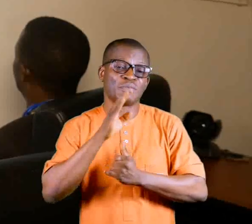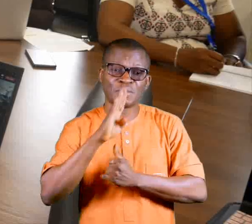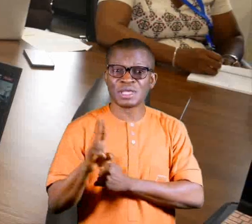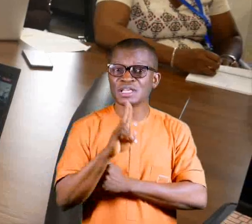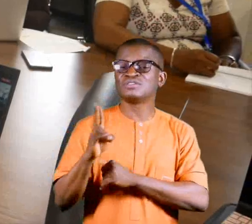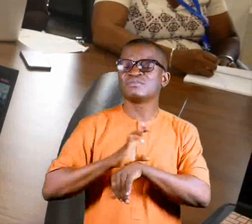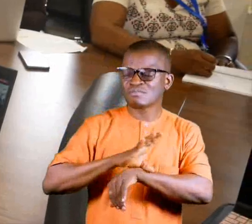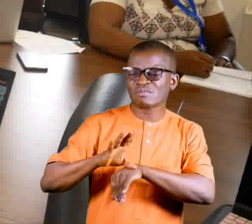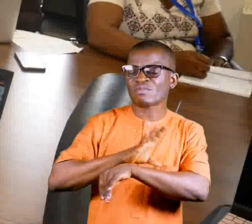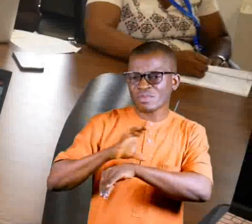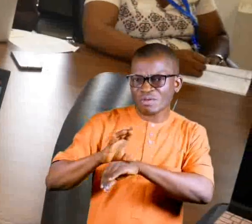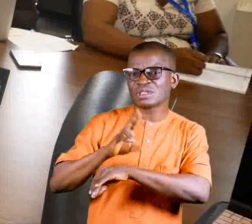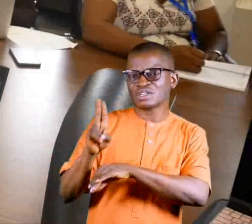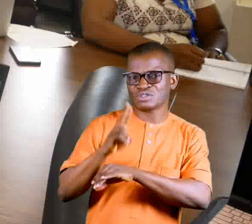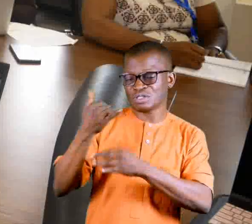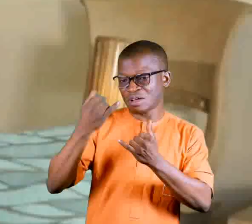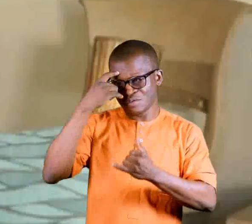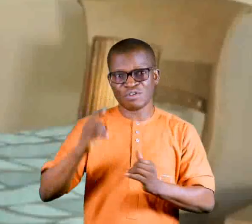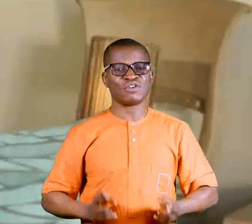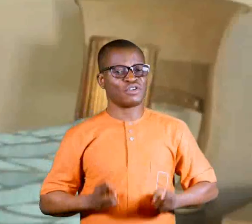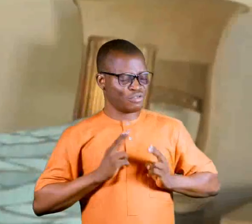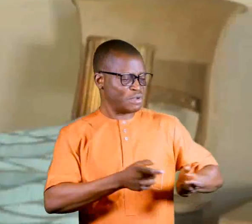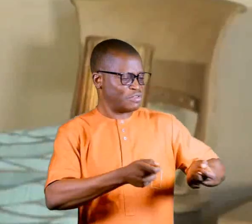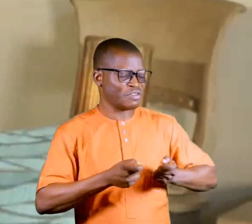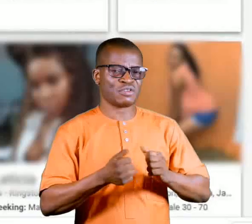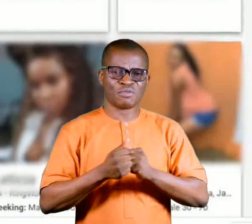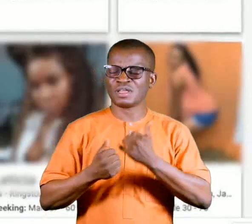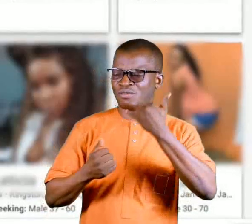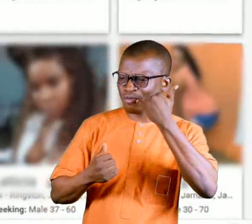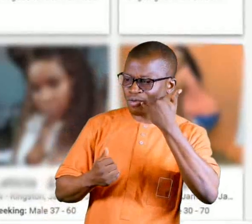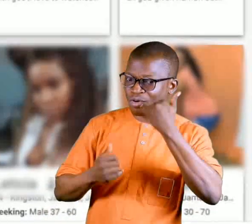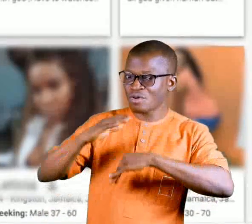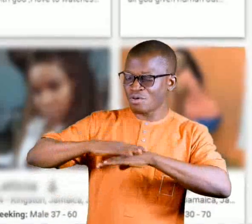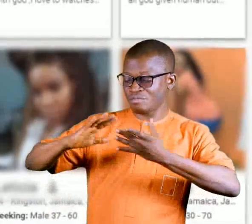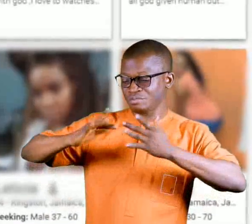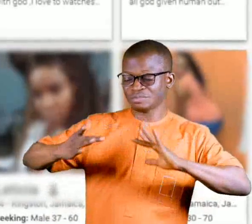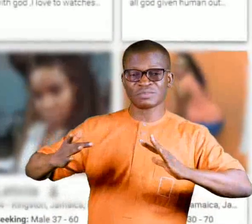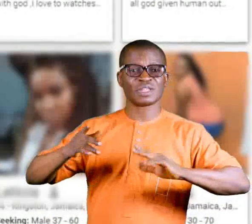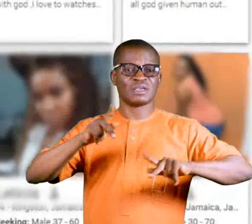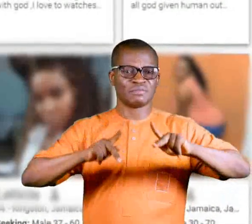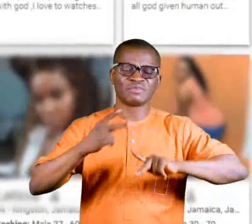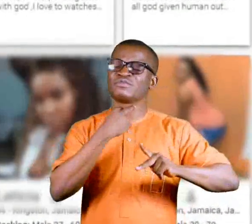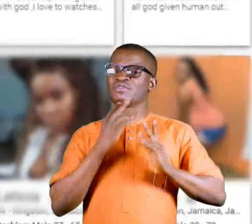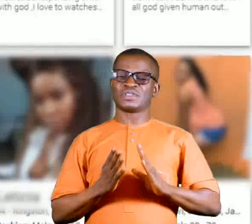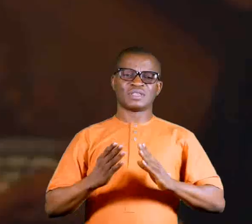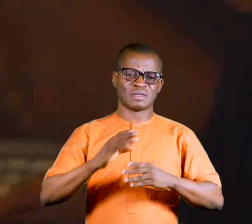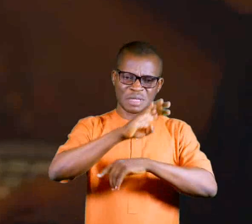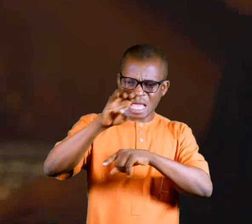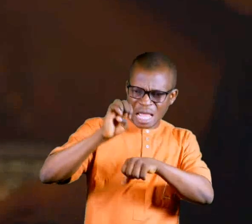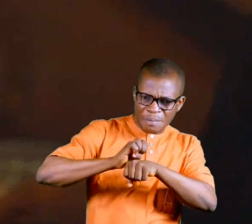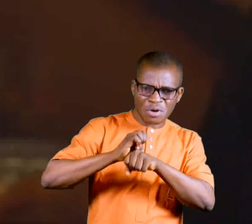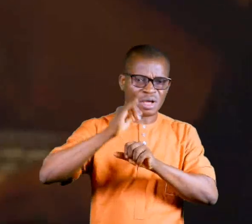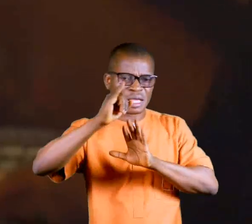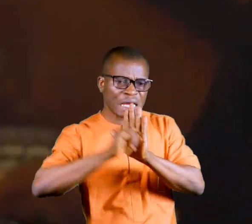new things that came to being used for human trafficking. Just on the internet, victims are recruited, they are